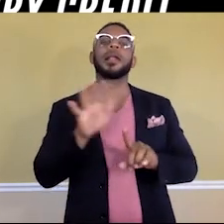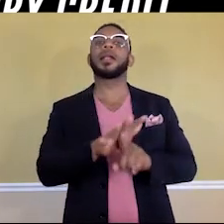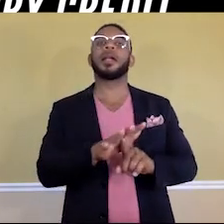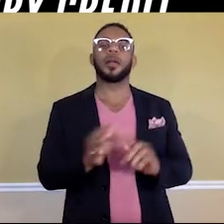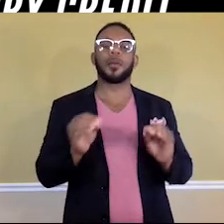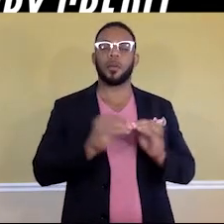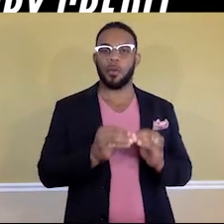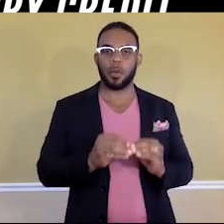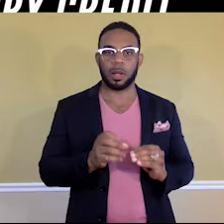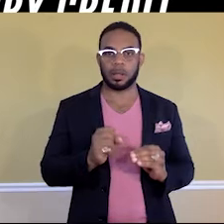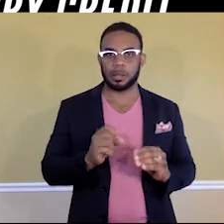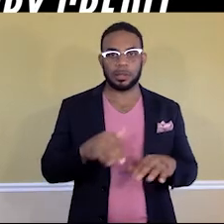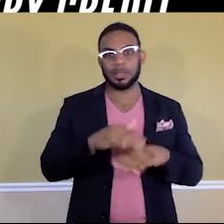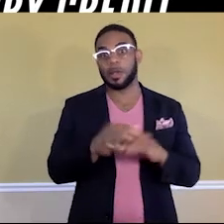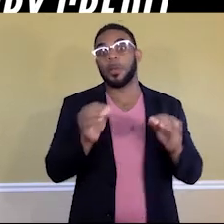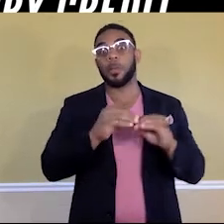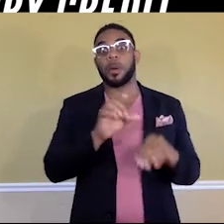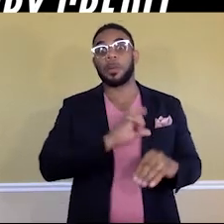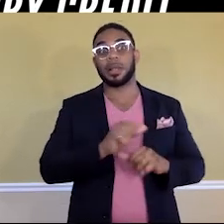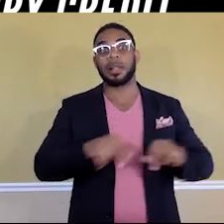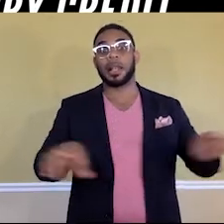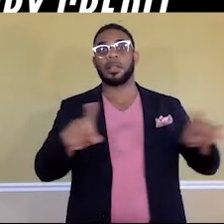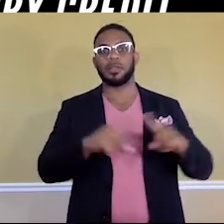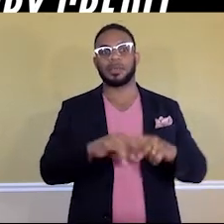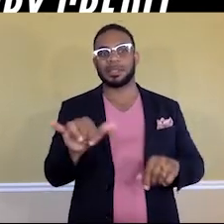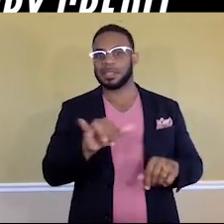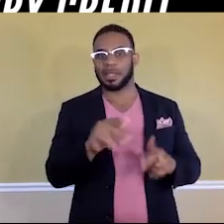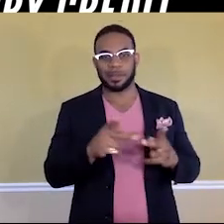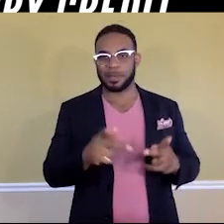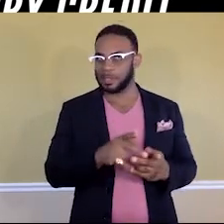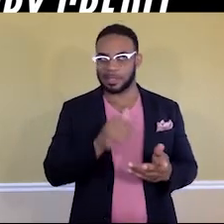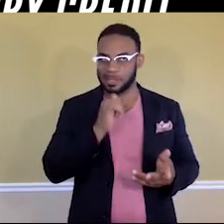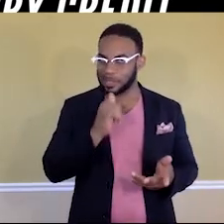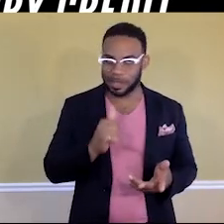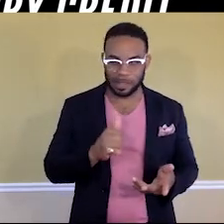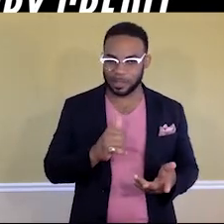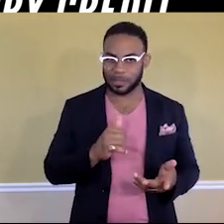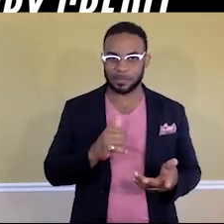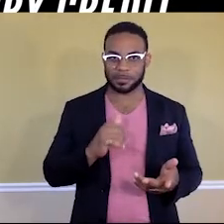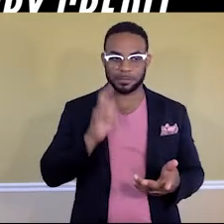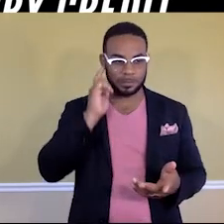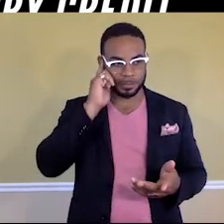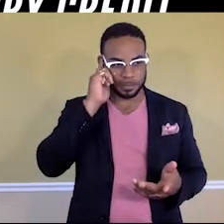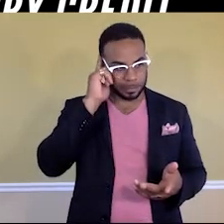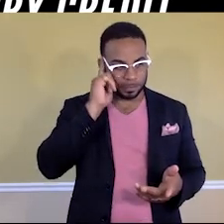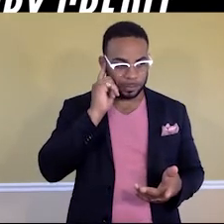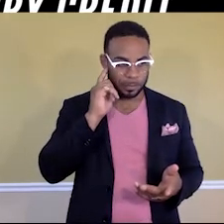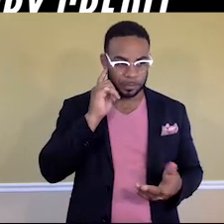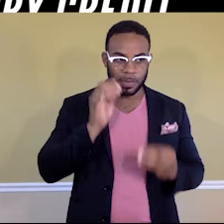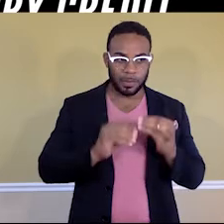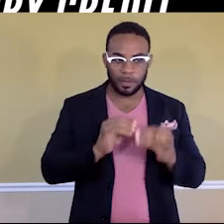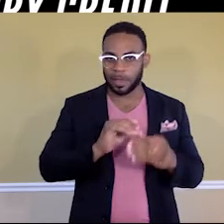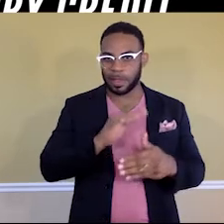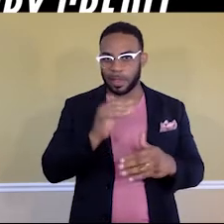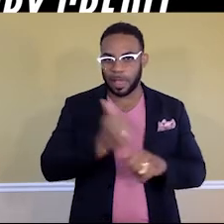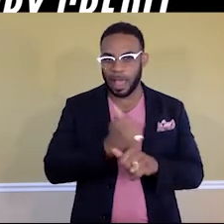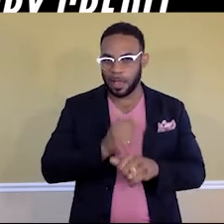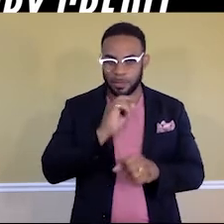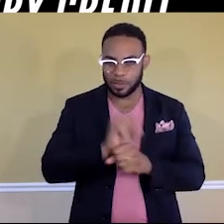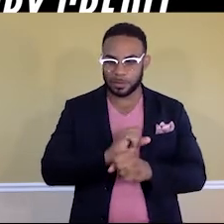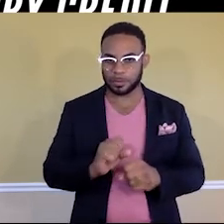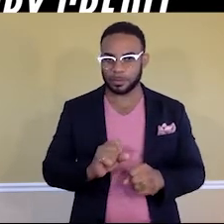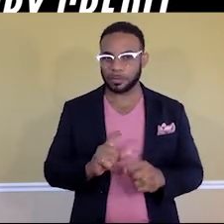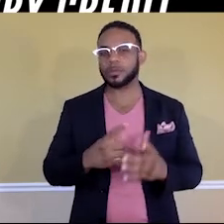more. So sending more police out to these same spots is not going to fix the algorithm,